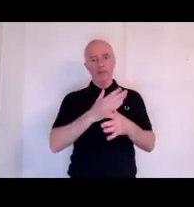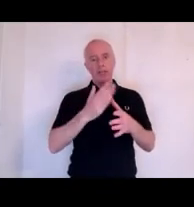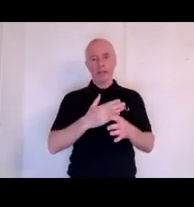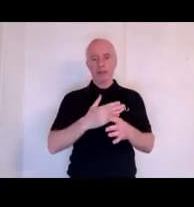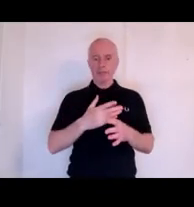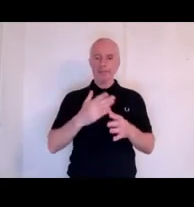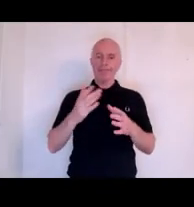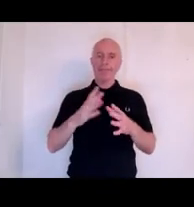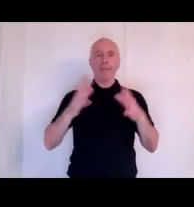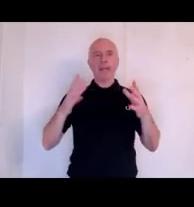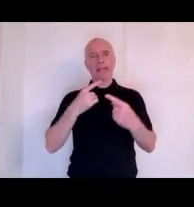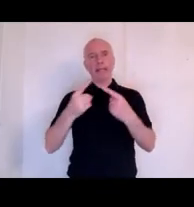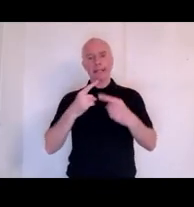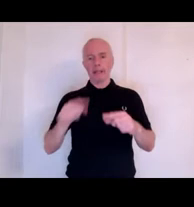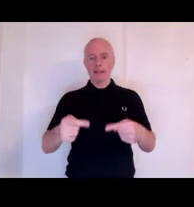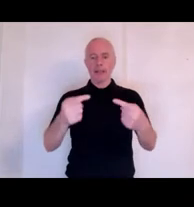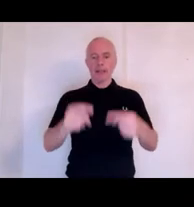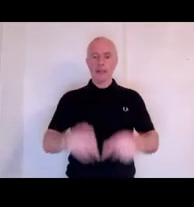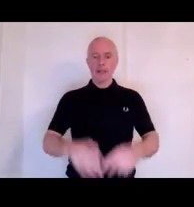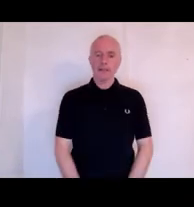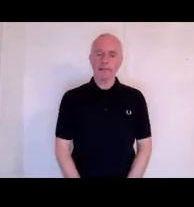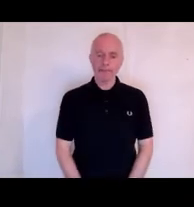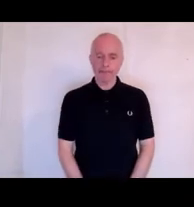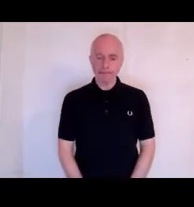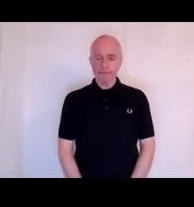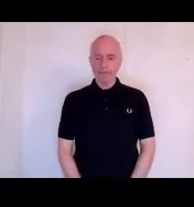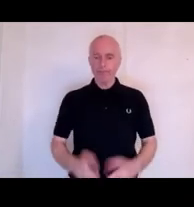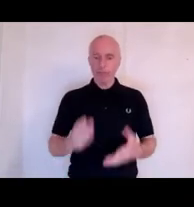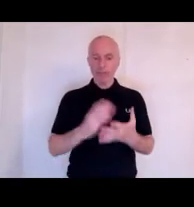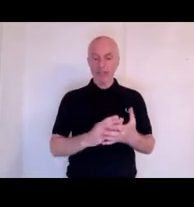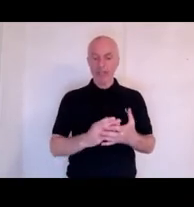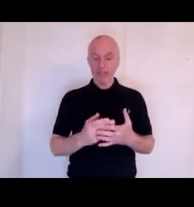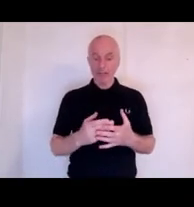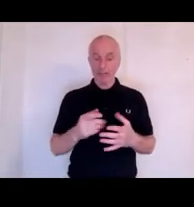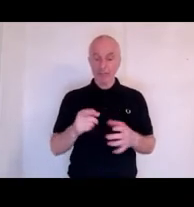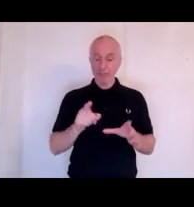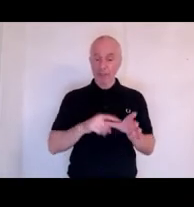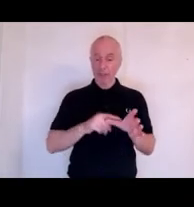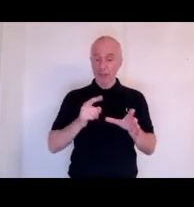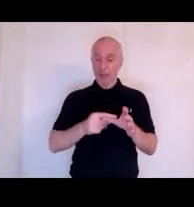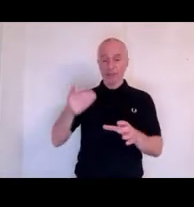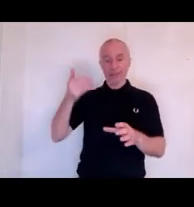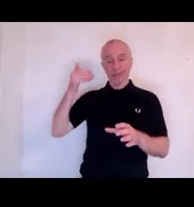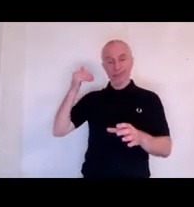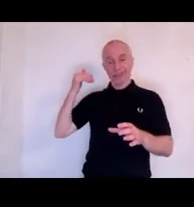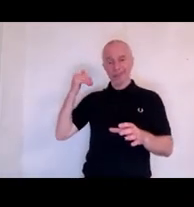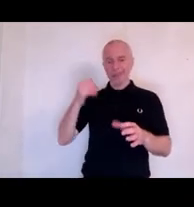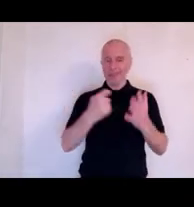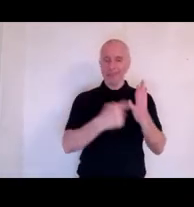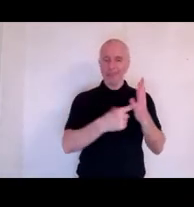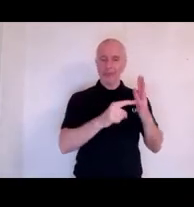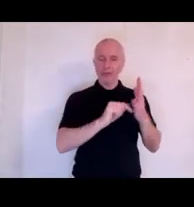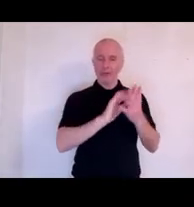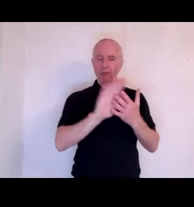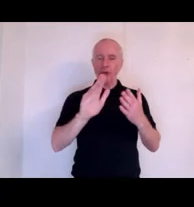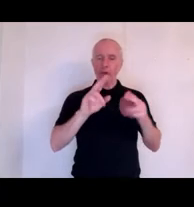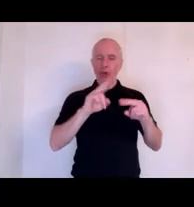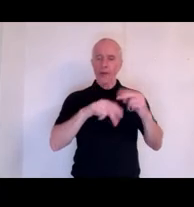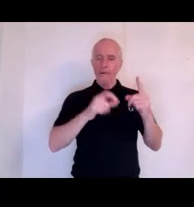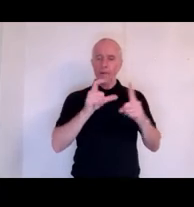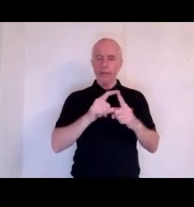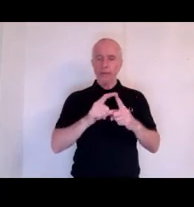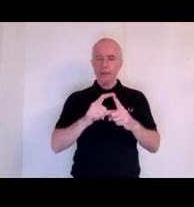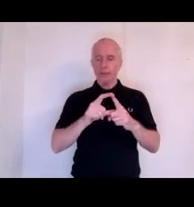early years of the nuclear industry. It really goes back to Rutherford splitting the atom, and it goes back to understanding the